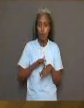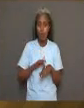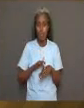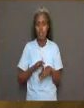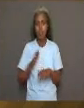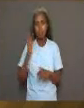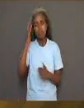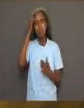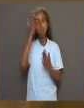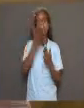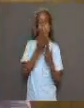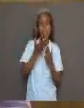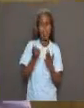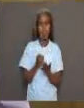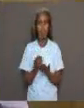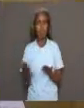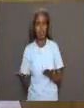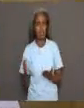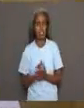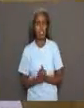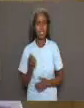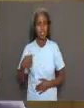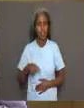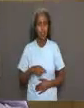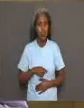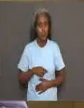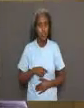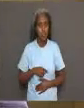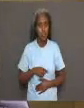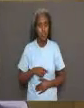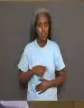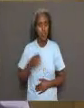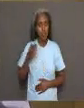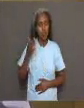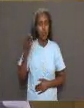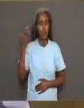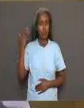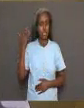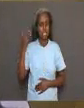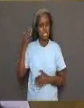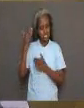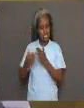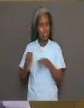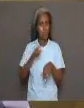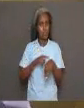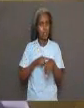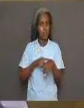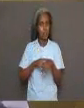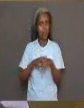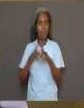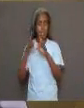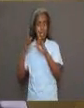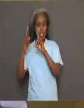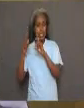random events. We have already spent some time examining